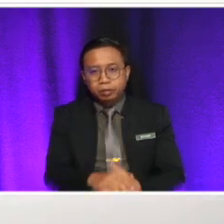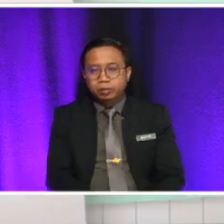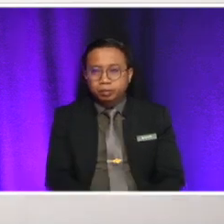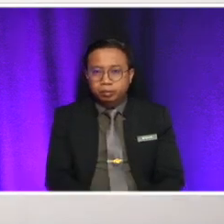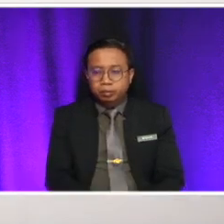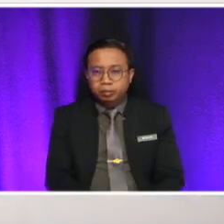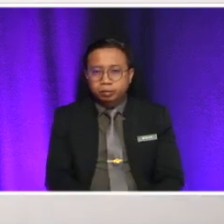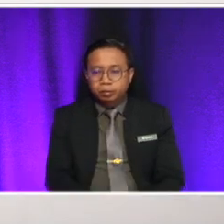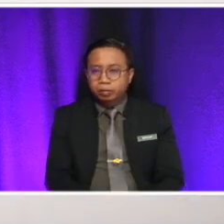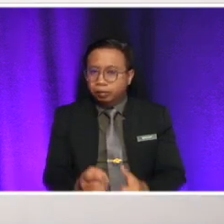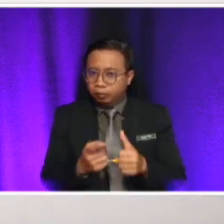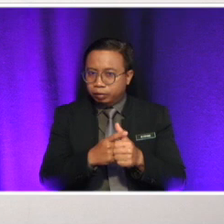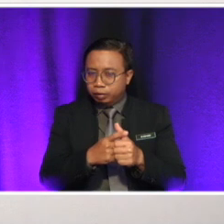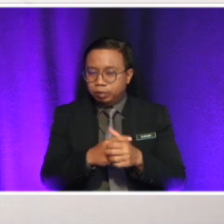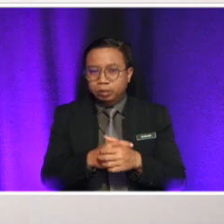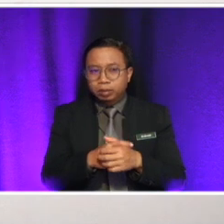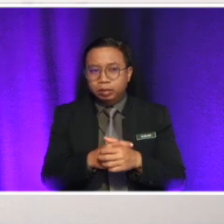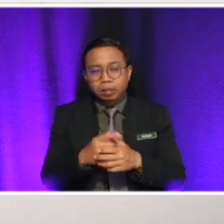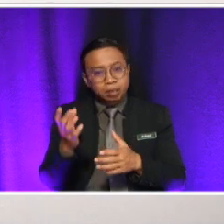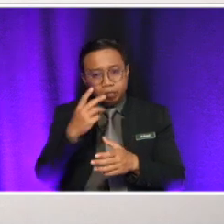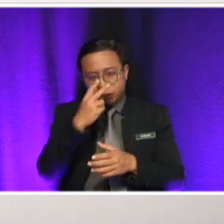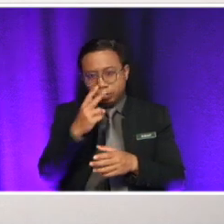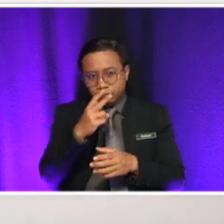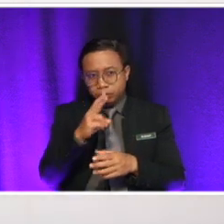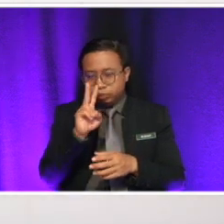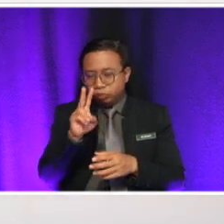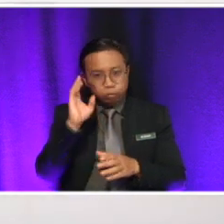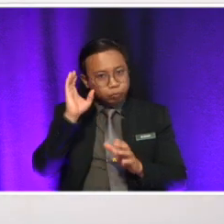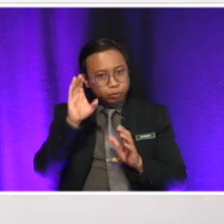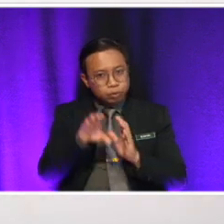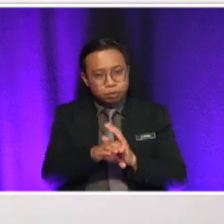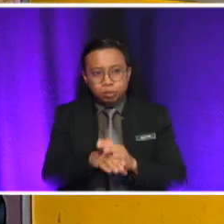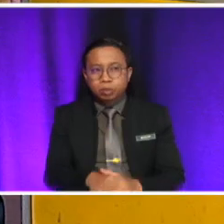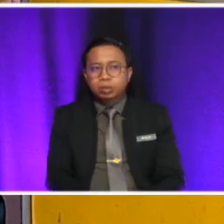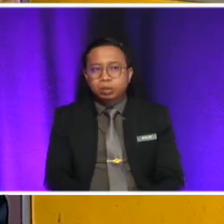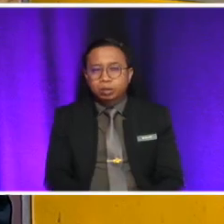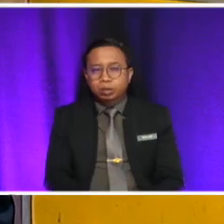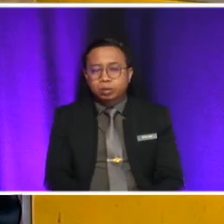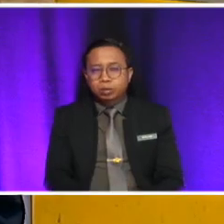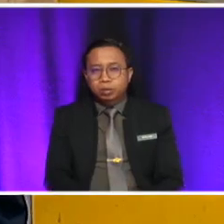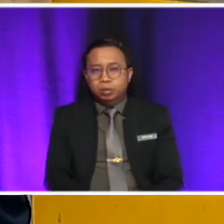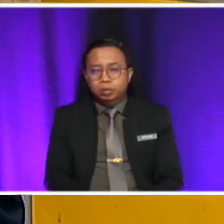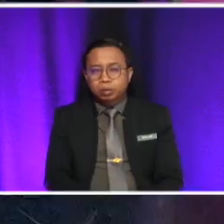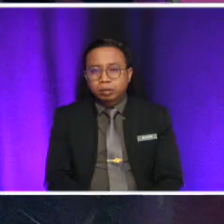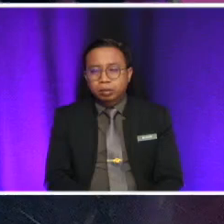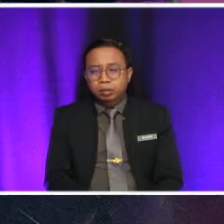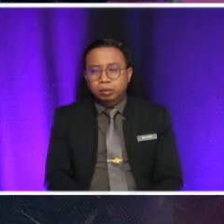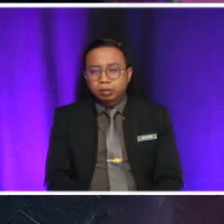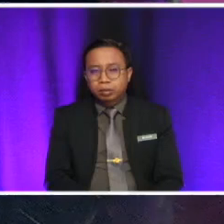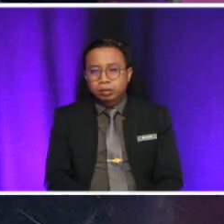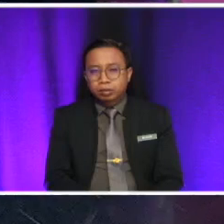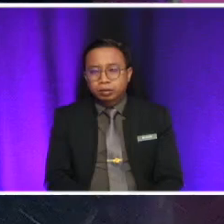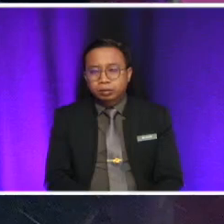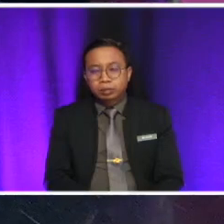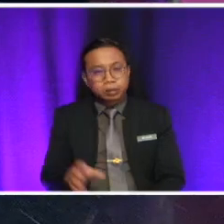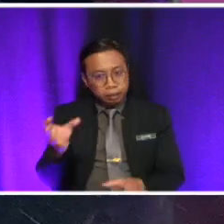Okay, so that's the first task for this segment. Now, let us look at these two pictures. Okay, so Nazura gets an ice cream stick, which Varshini missed. Okay, never mind, Varshini,